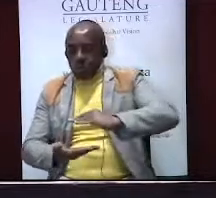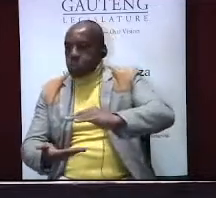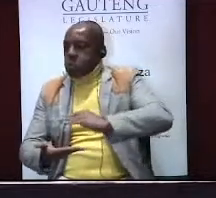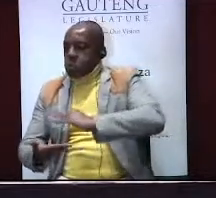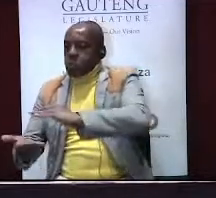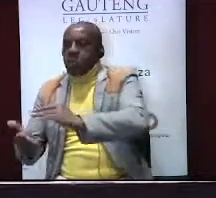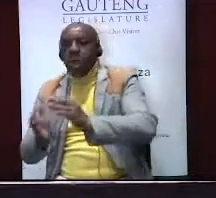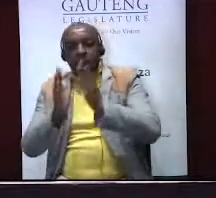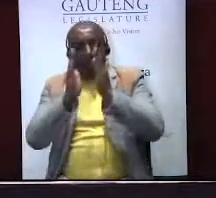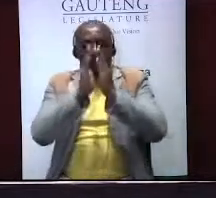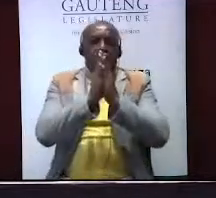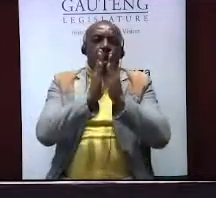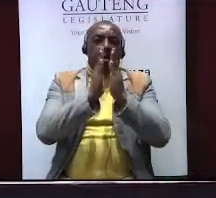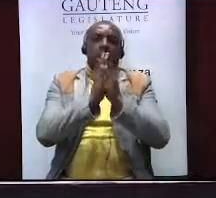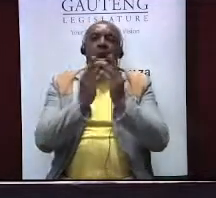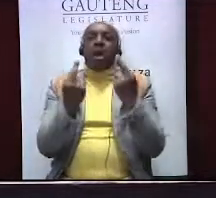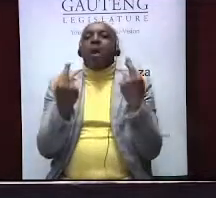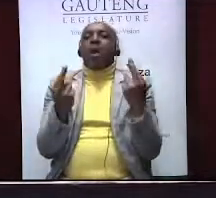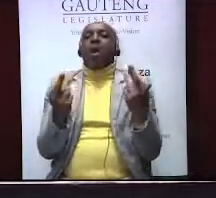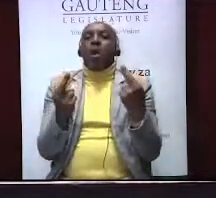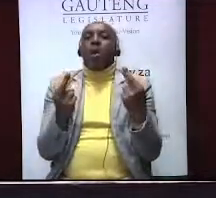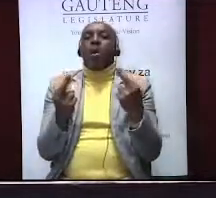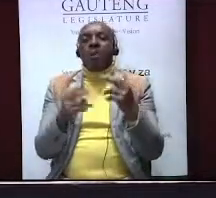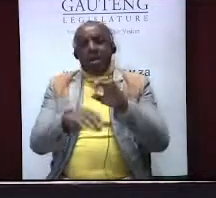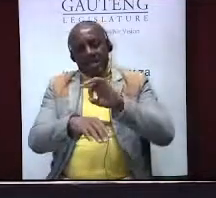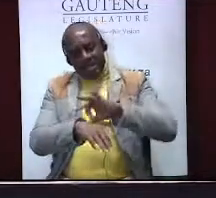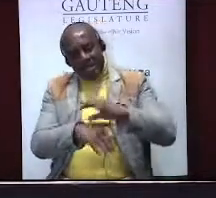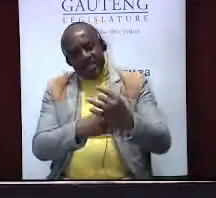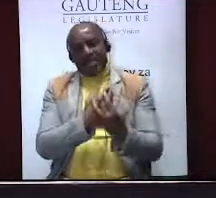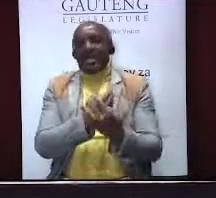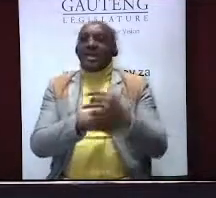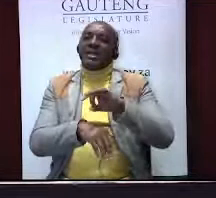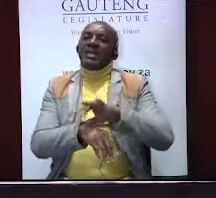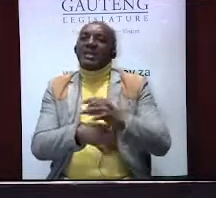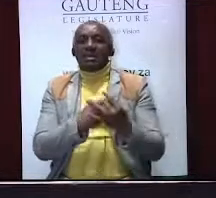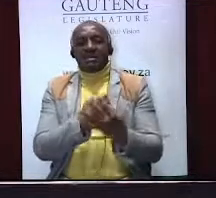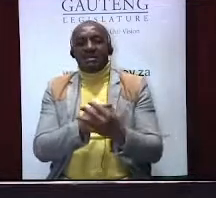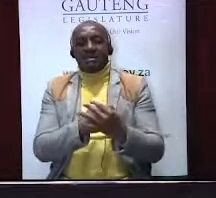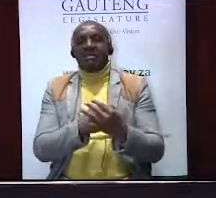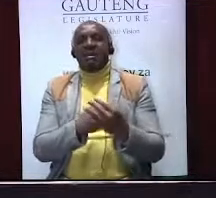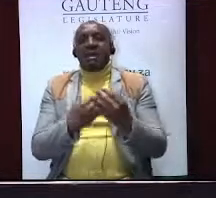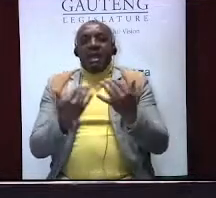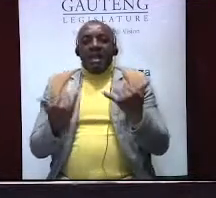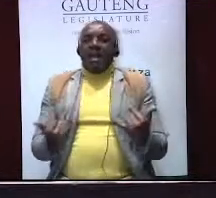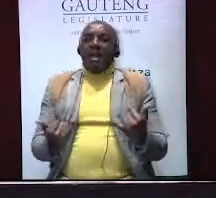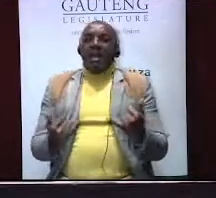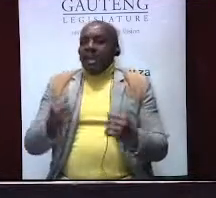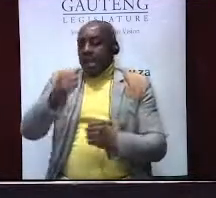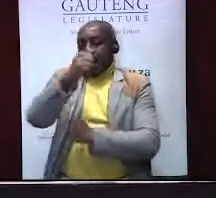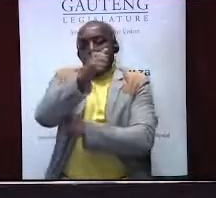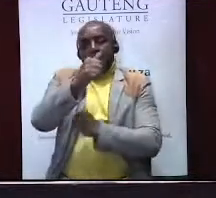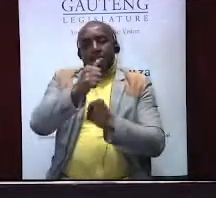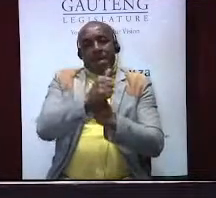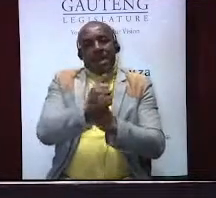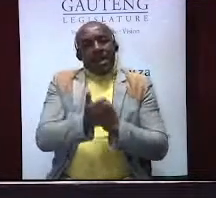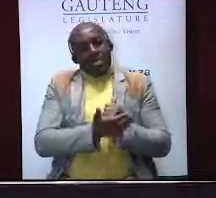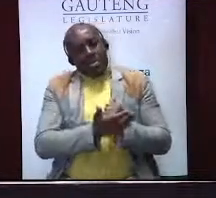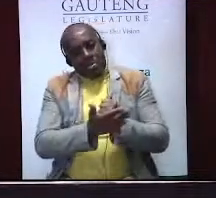hope, counseling, a shoulder to cry on. They were really a pillar of strength to